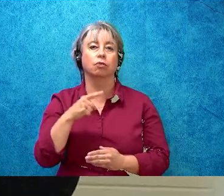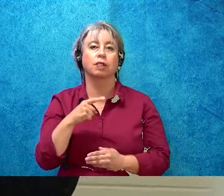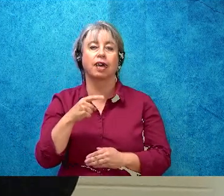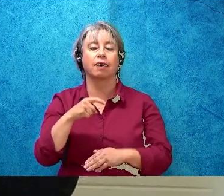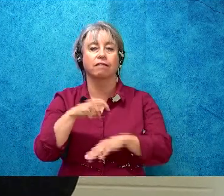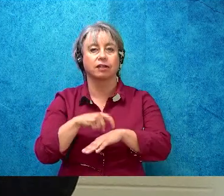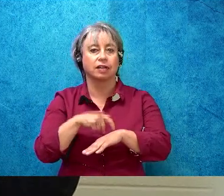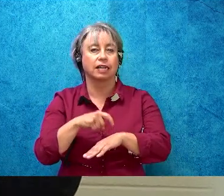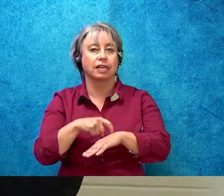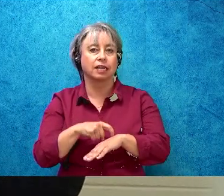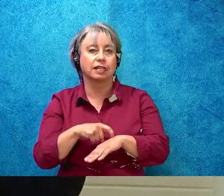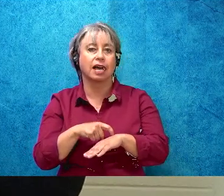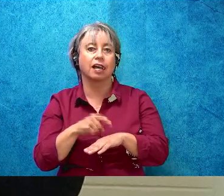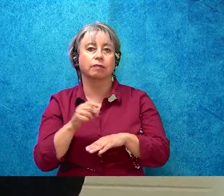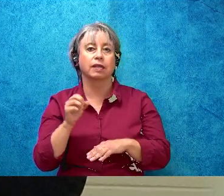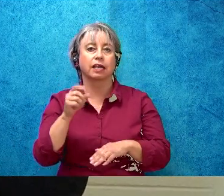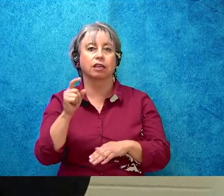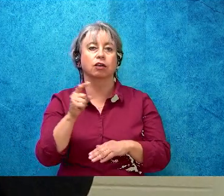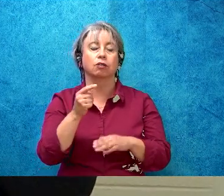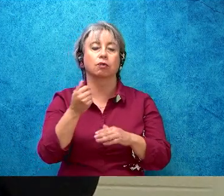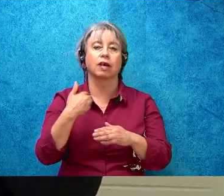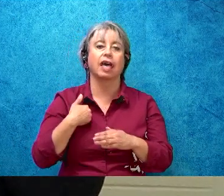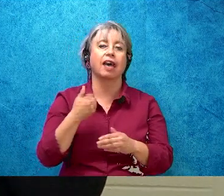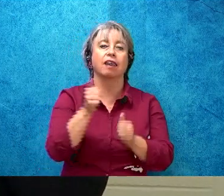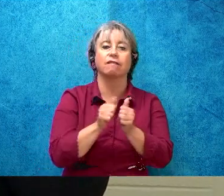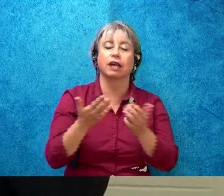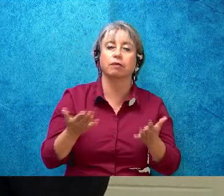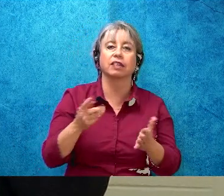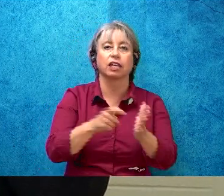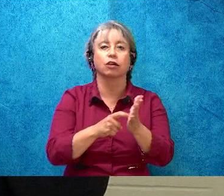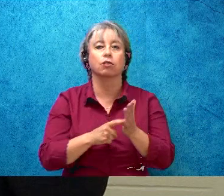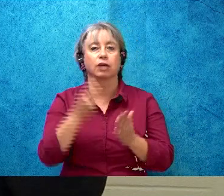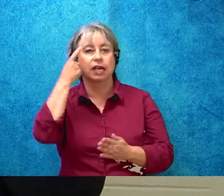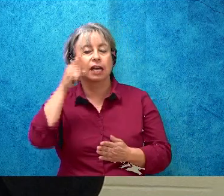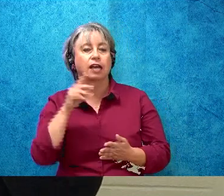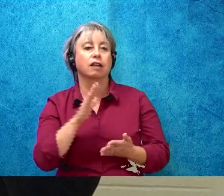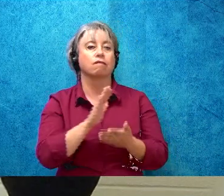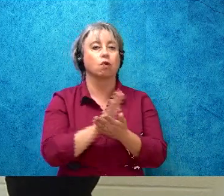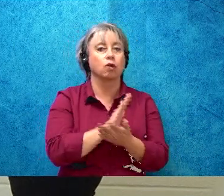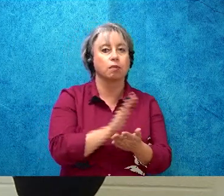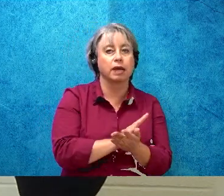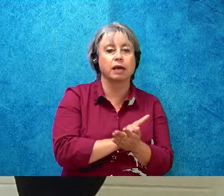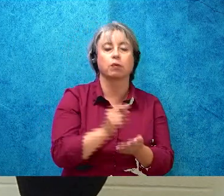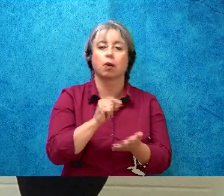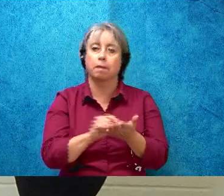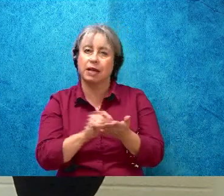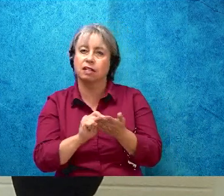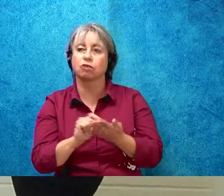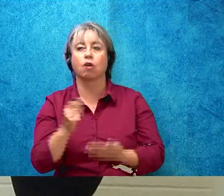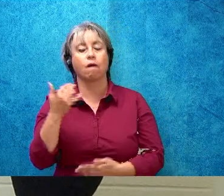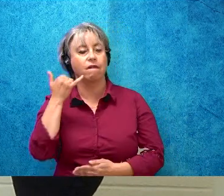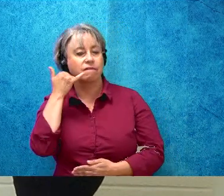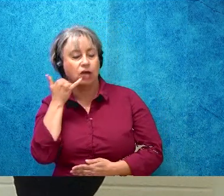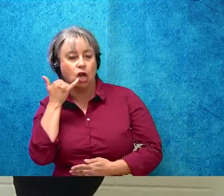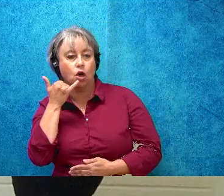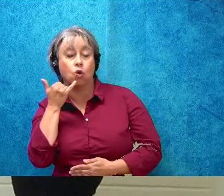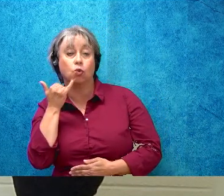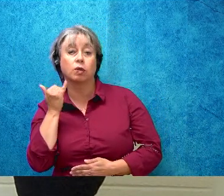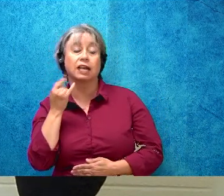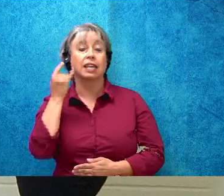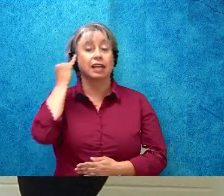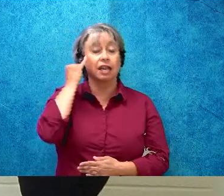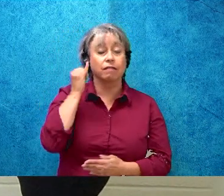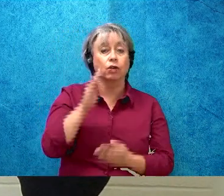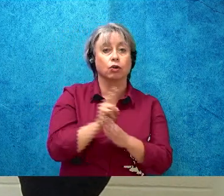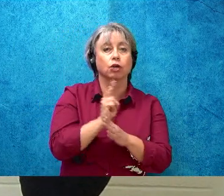minute, grab a notebook, a pencil, your phone if you want to take pictures of the notes. If you're at home using the packet, this is going to be helpful to